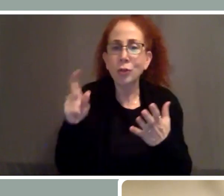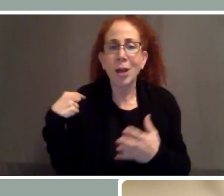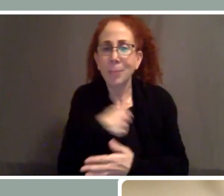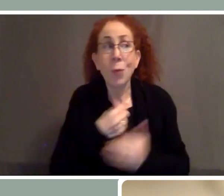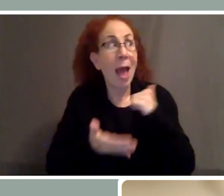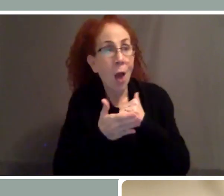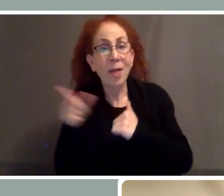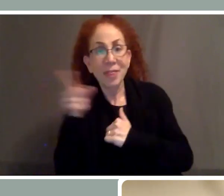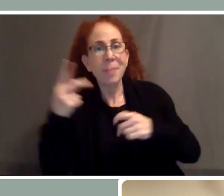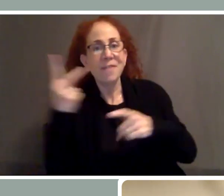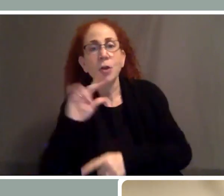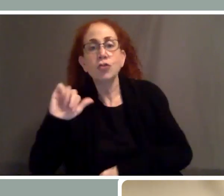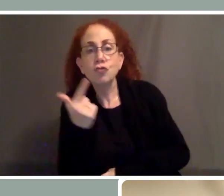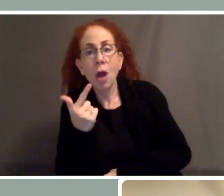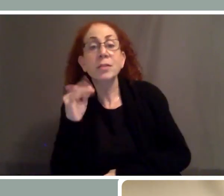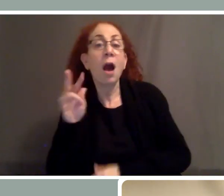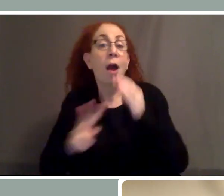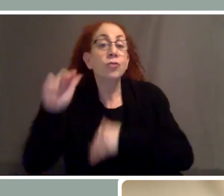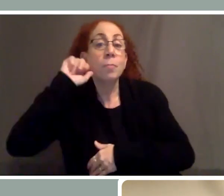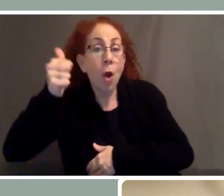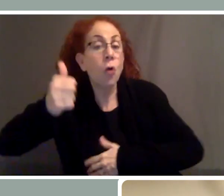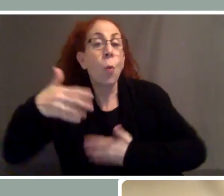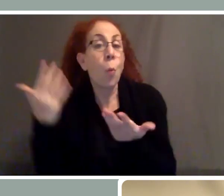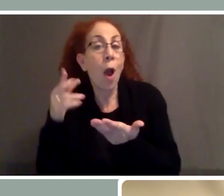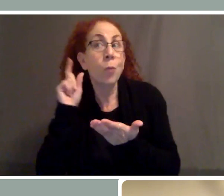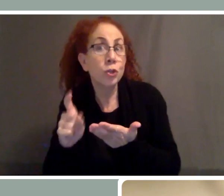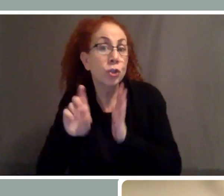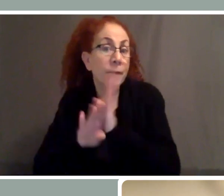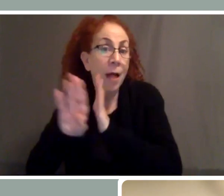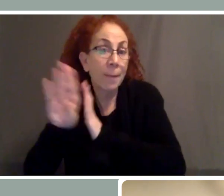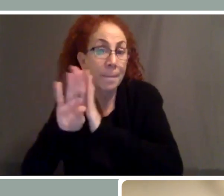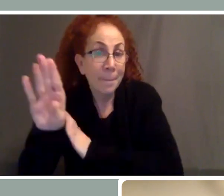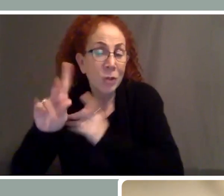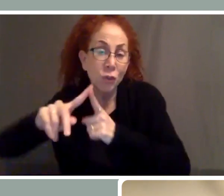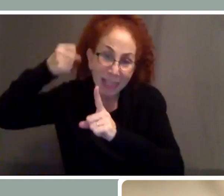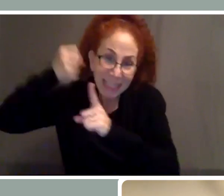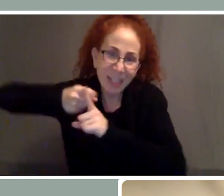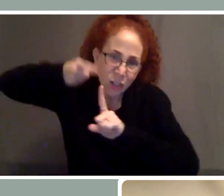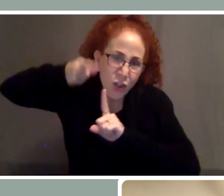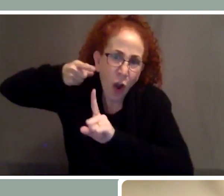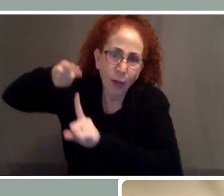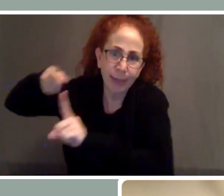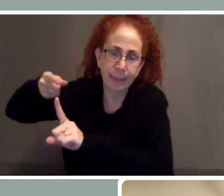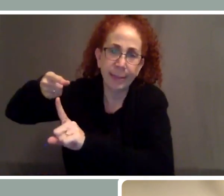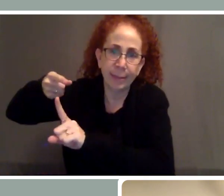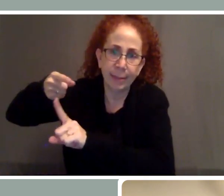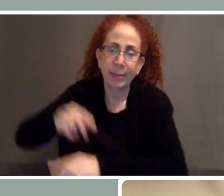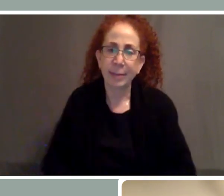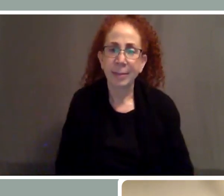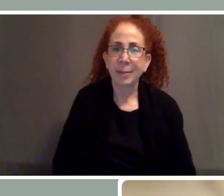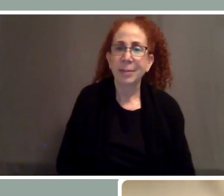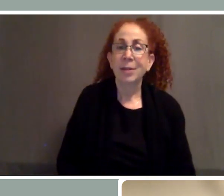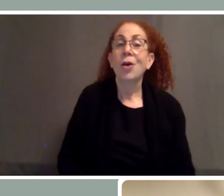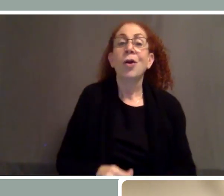figure out what the drugs of tomorrow should be that are really can hit those targets that crop up when the tumor